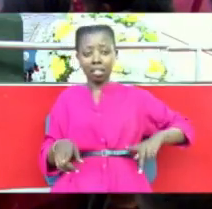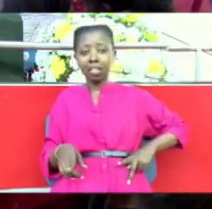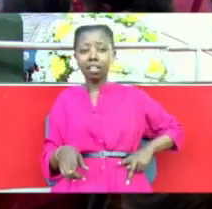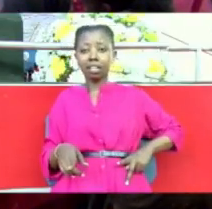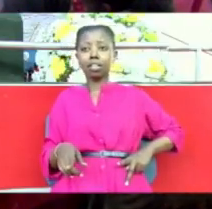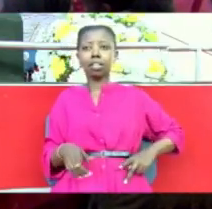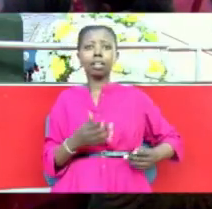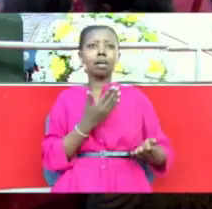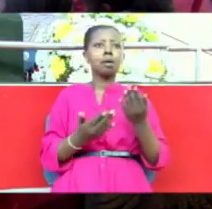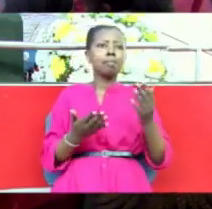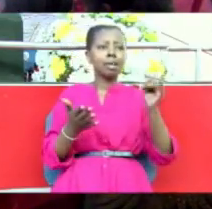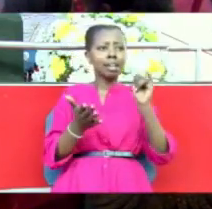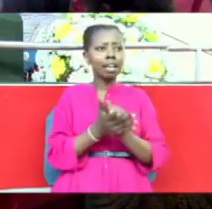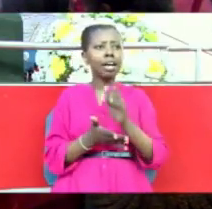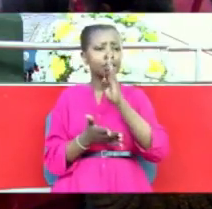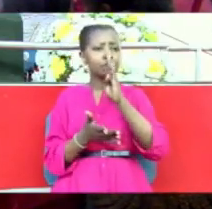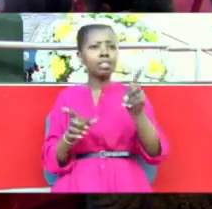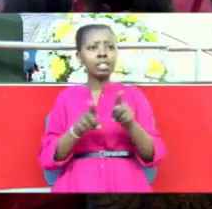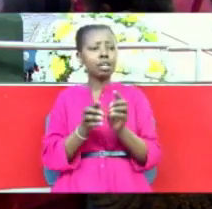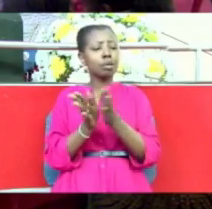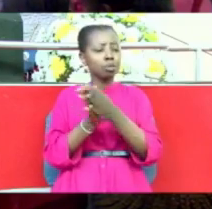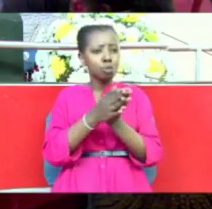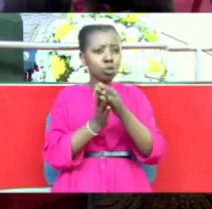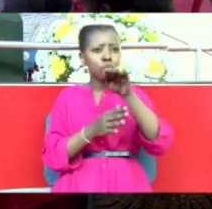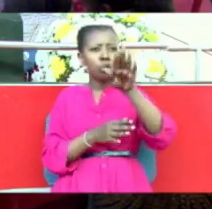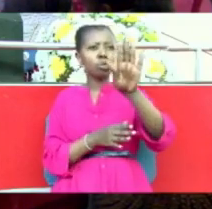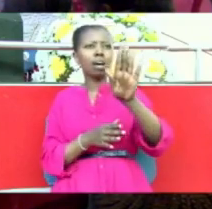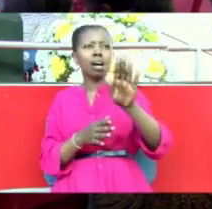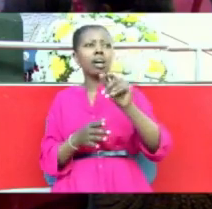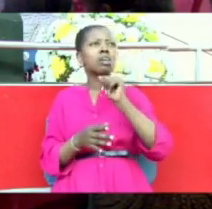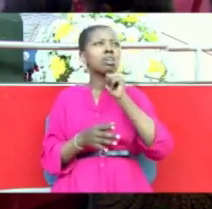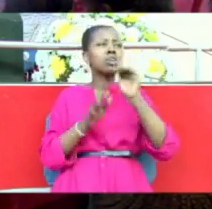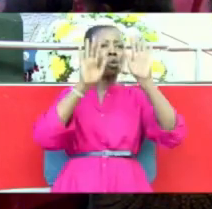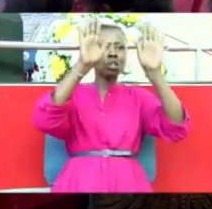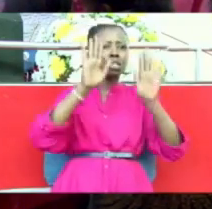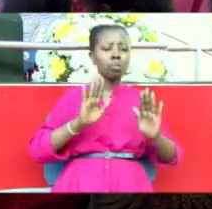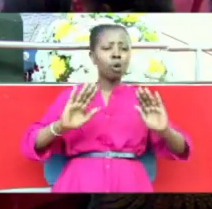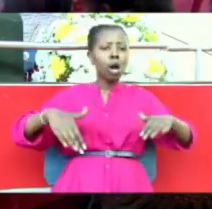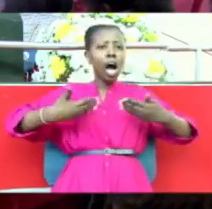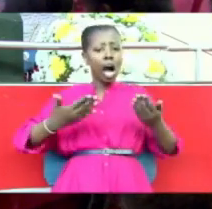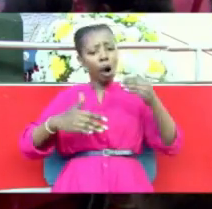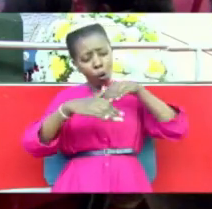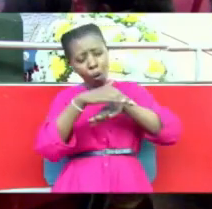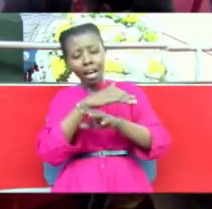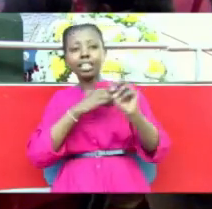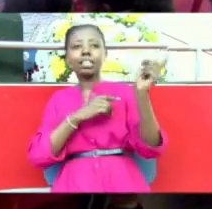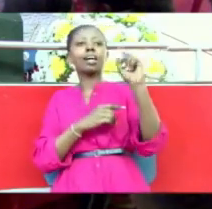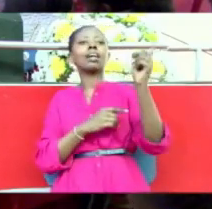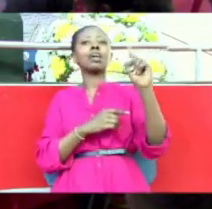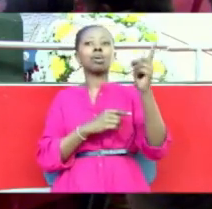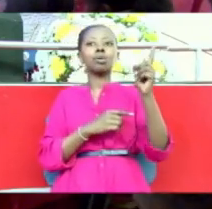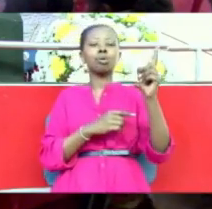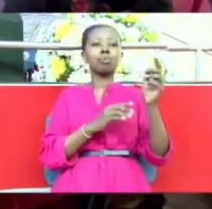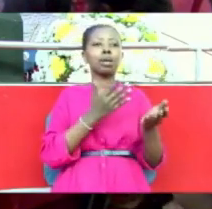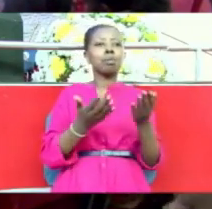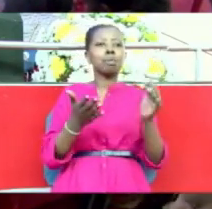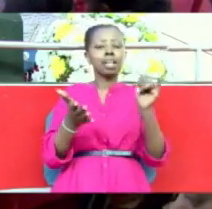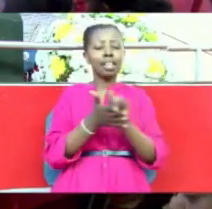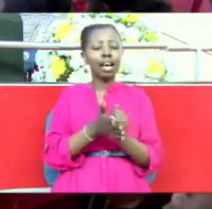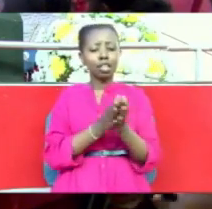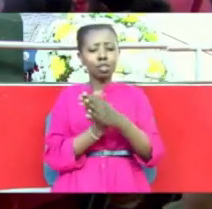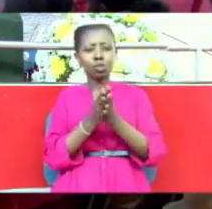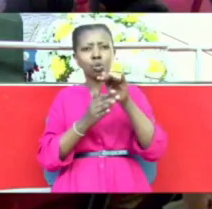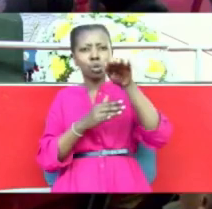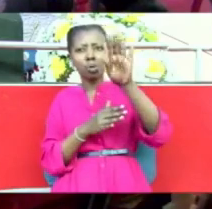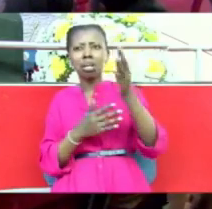that be your story. Hiyo iwe ni hadithi. It doesn't matter how you came to Nairobi. Haijalishi ulikuja Nairobi. May that be your story. Lakini naomba hiyo. Whether you are